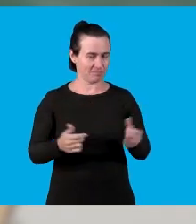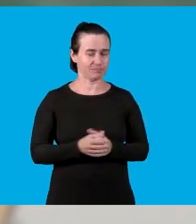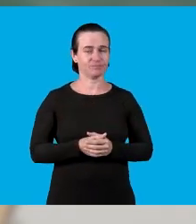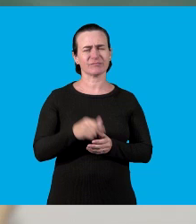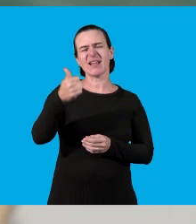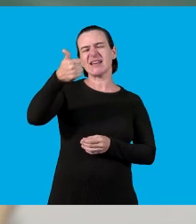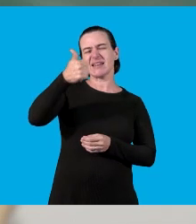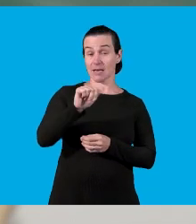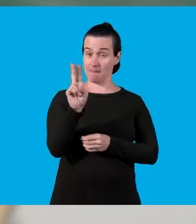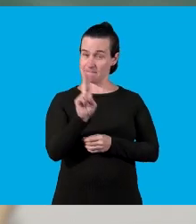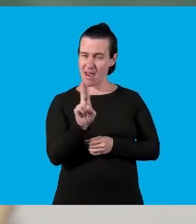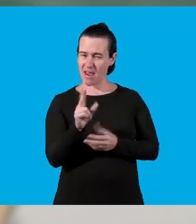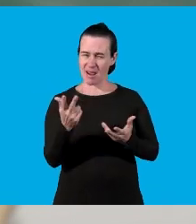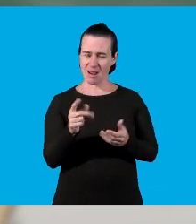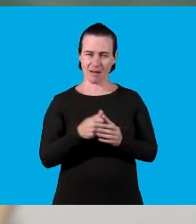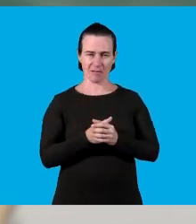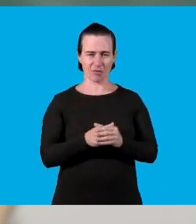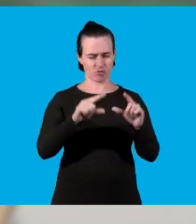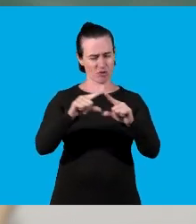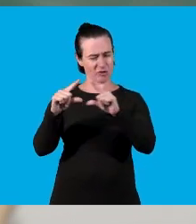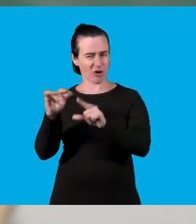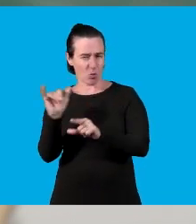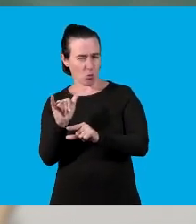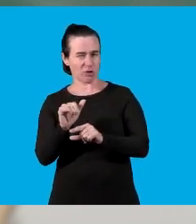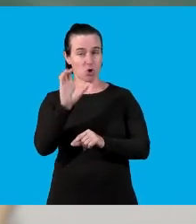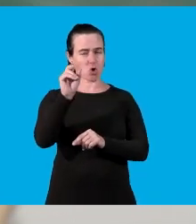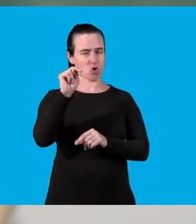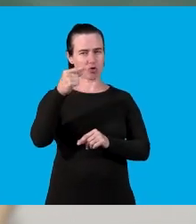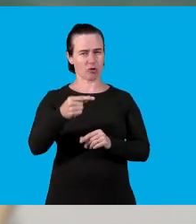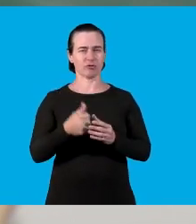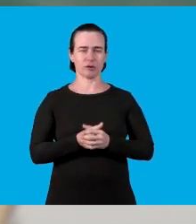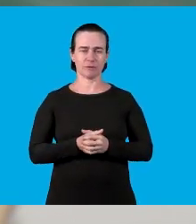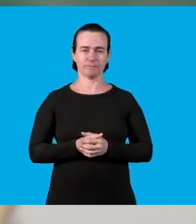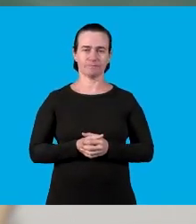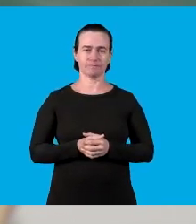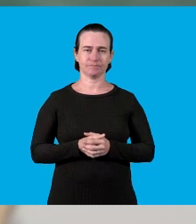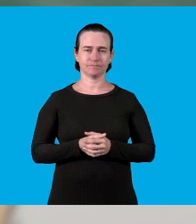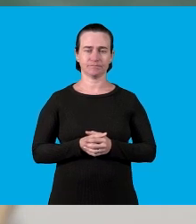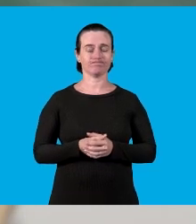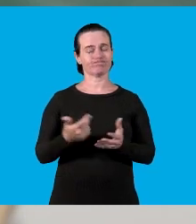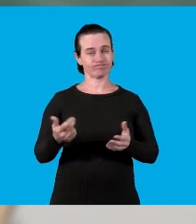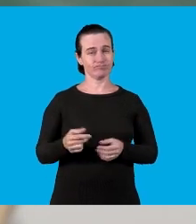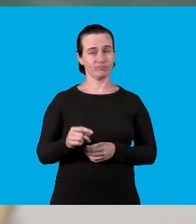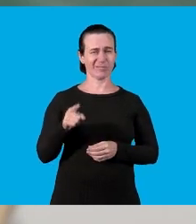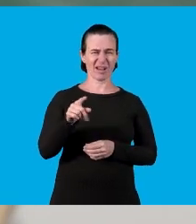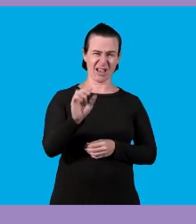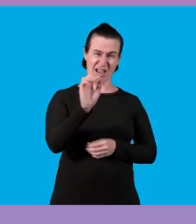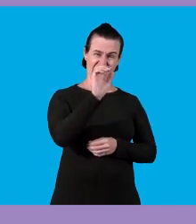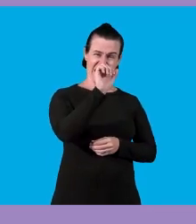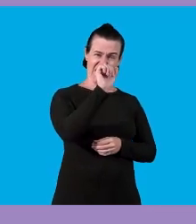triangle, a pair of triangles that are congruent. Let's look at triangle ABD.